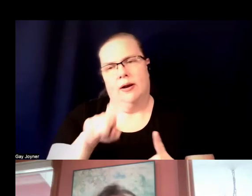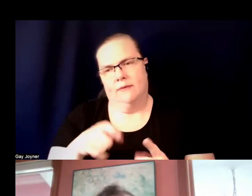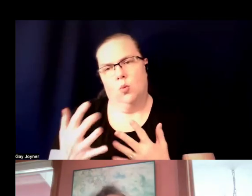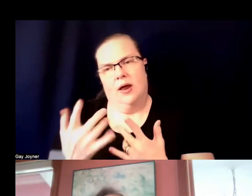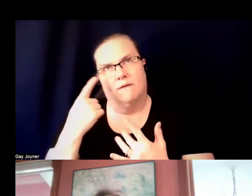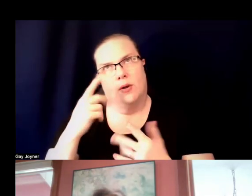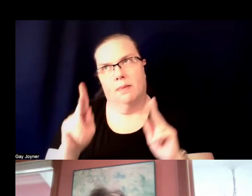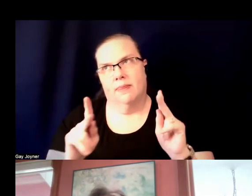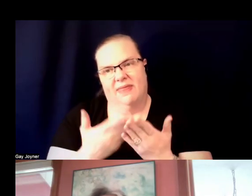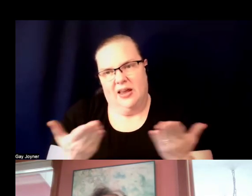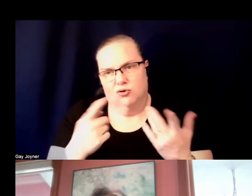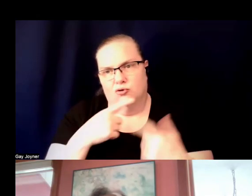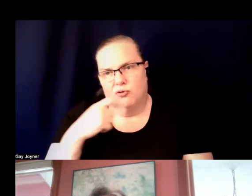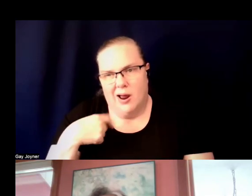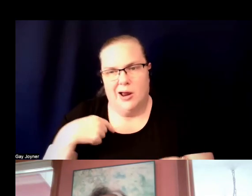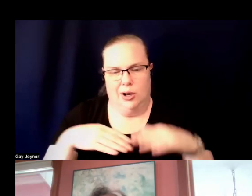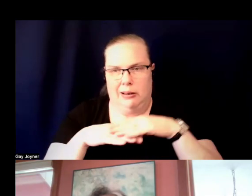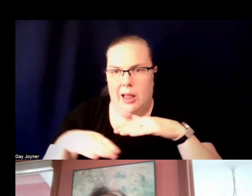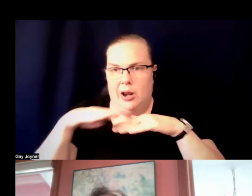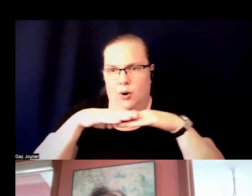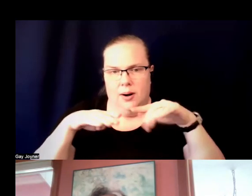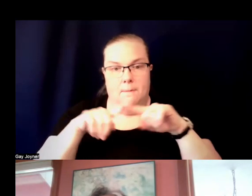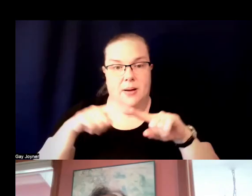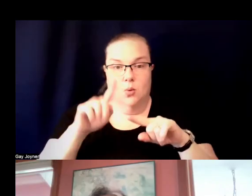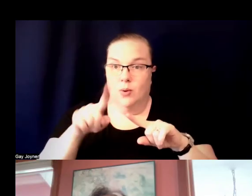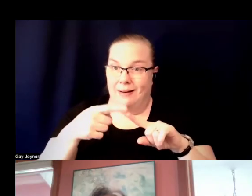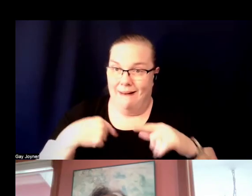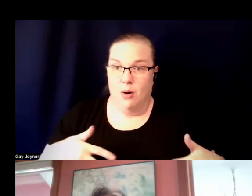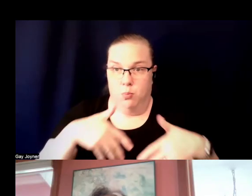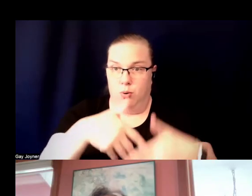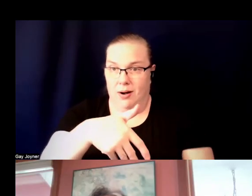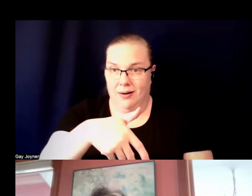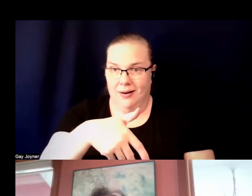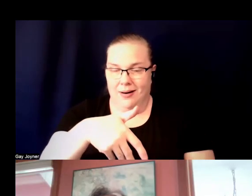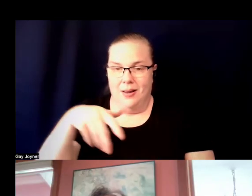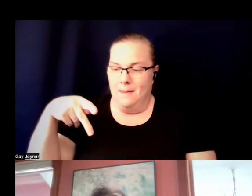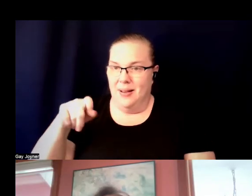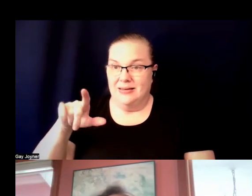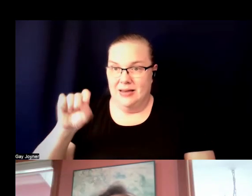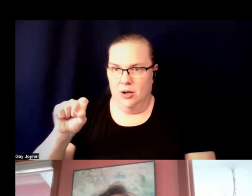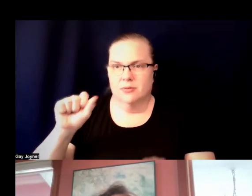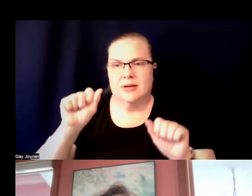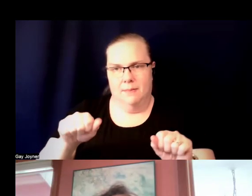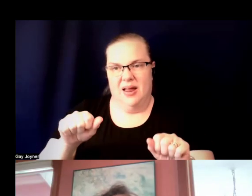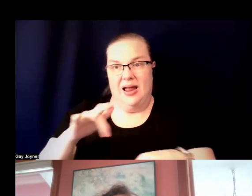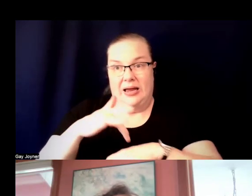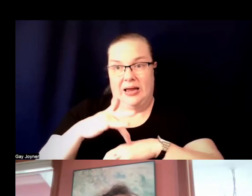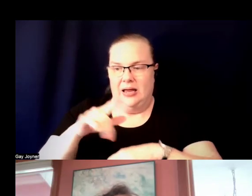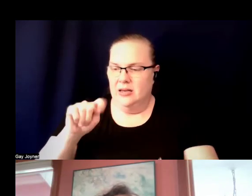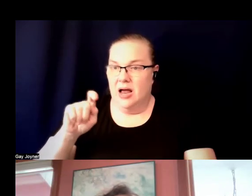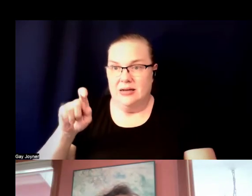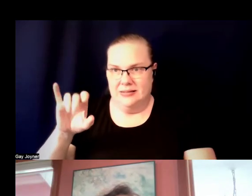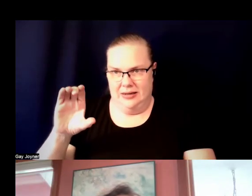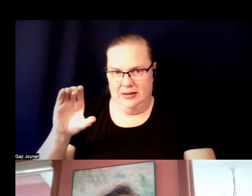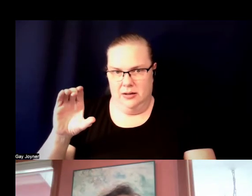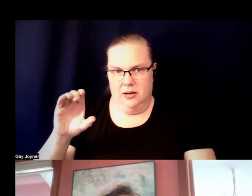layer. But when I basically became pregnant, I had to stop because pastels could be very toxic. ooh, Oh, really? I didn't know that.